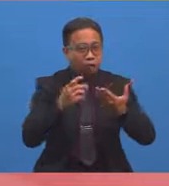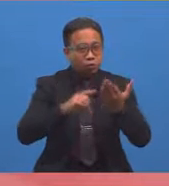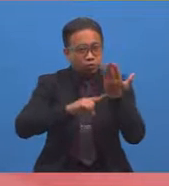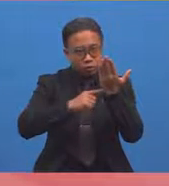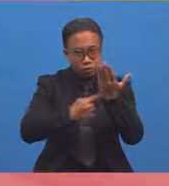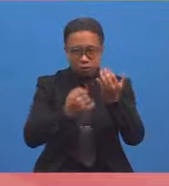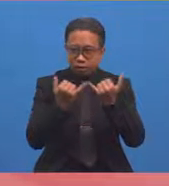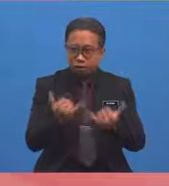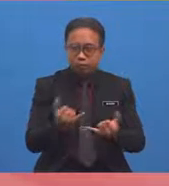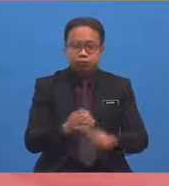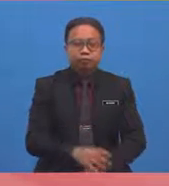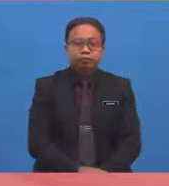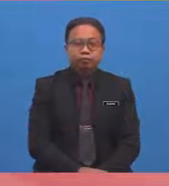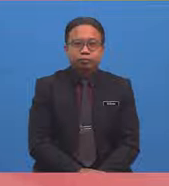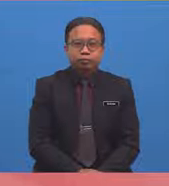start?